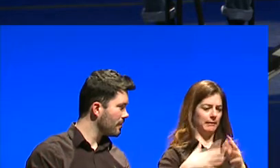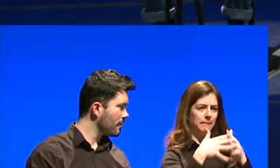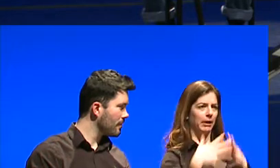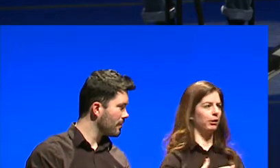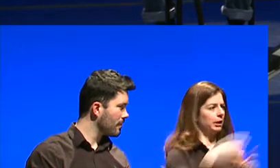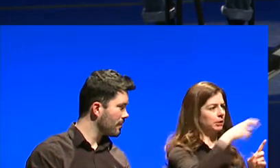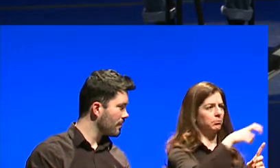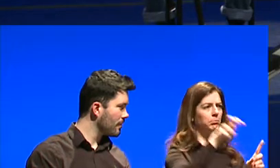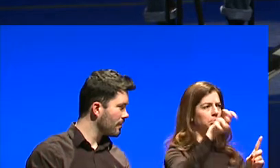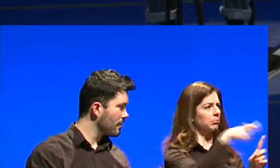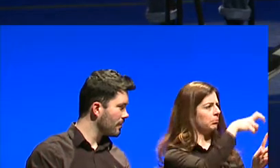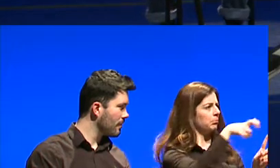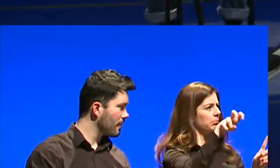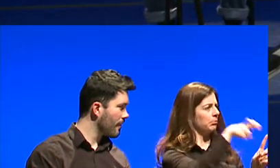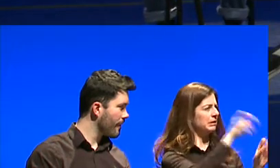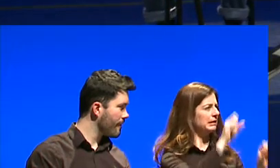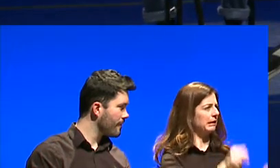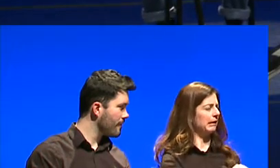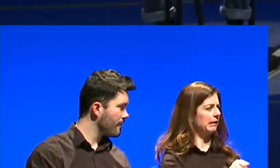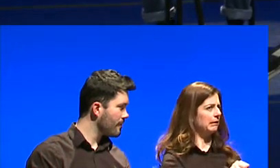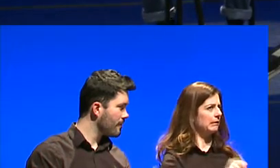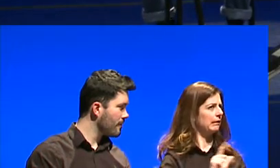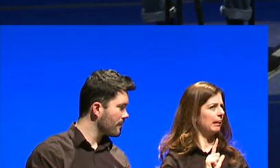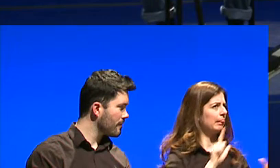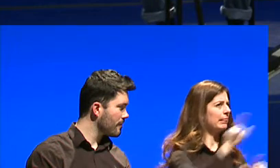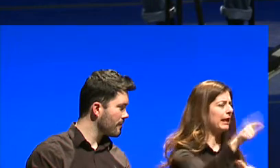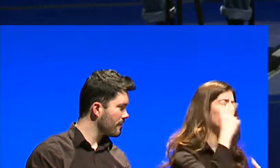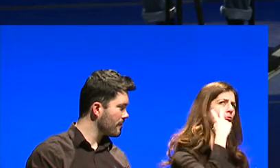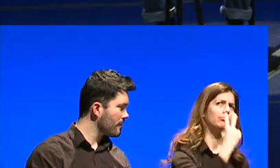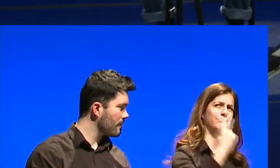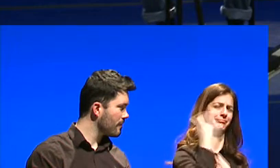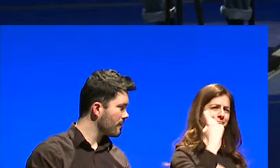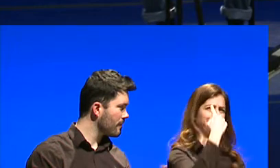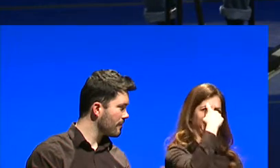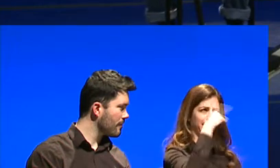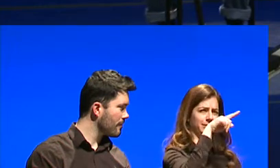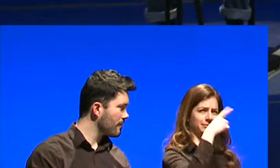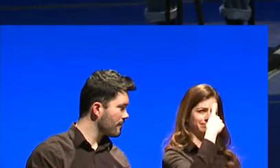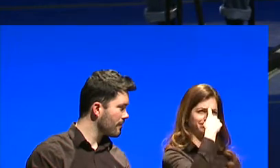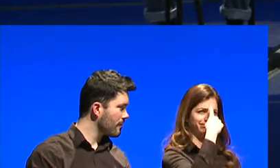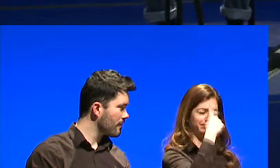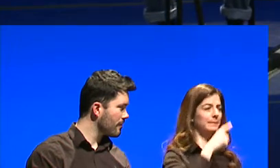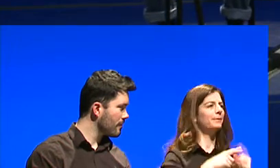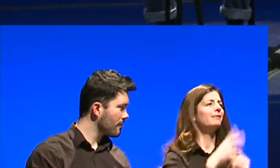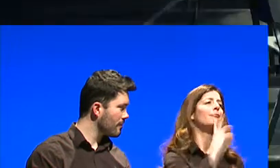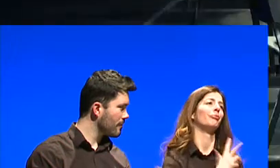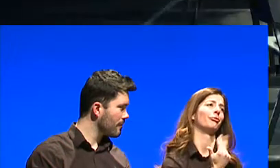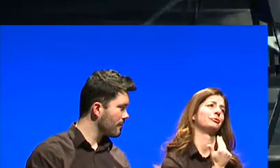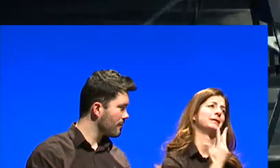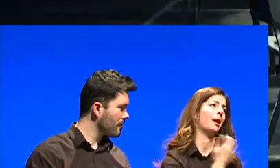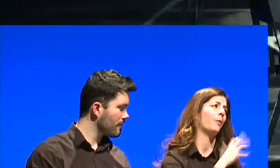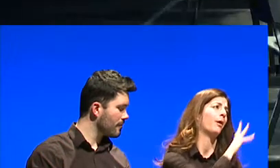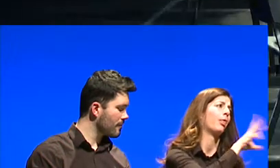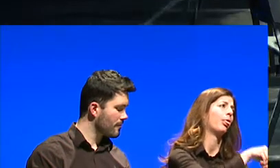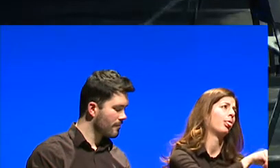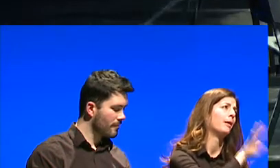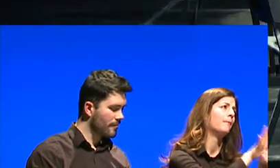Years later, I will learn to question these hierarchies. But at 13, I just want to be popular.